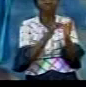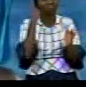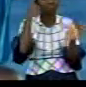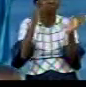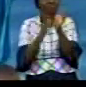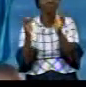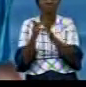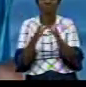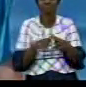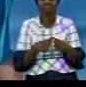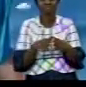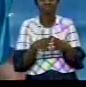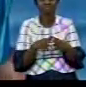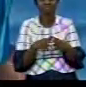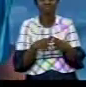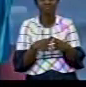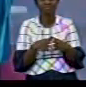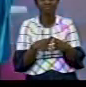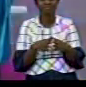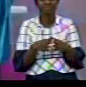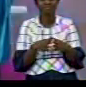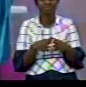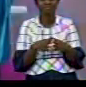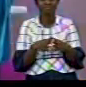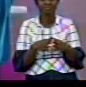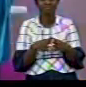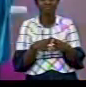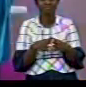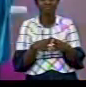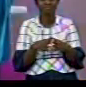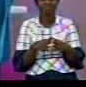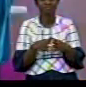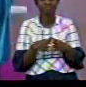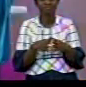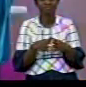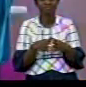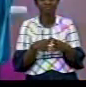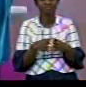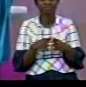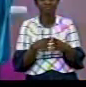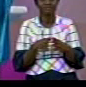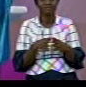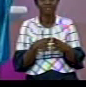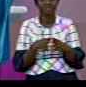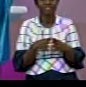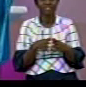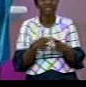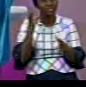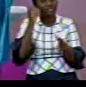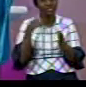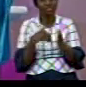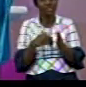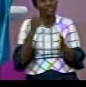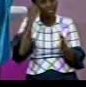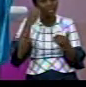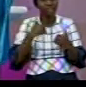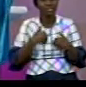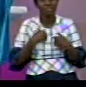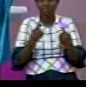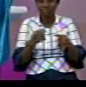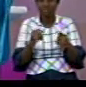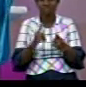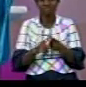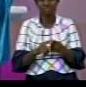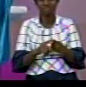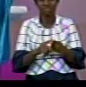these men have been invited to our fathers in the lord various meetings crusades have been trying to attain